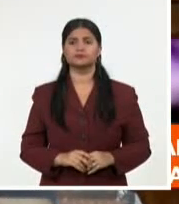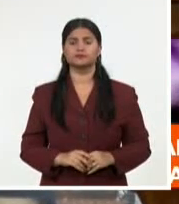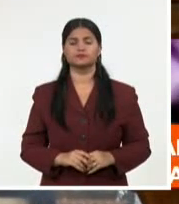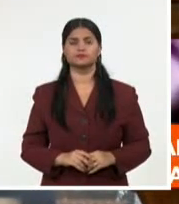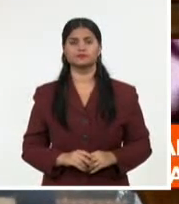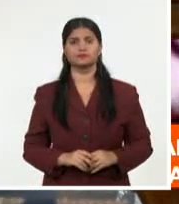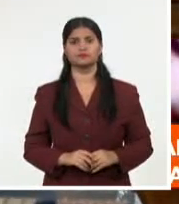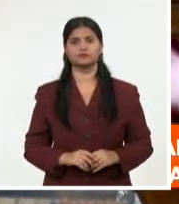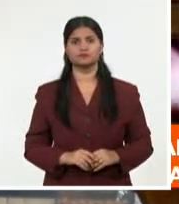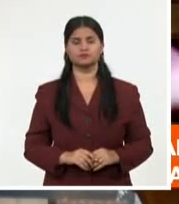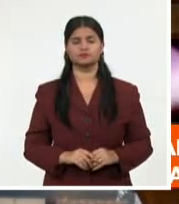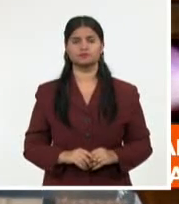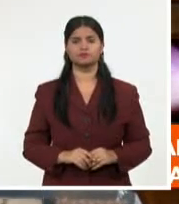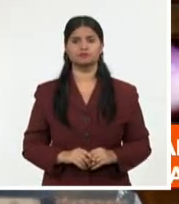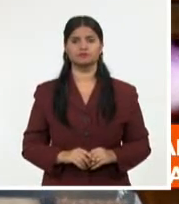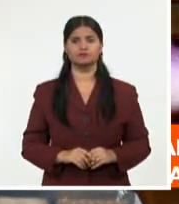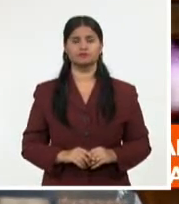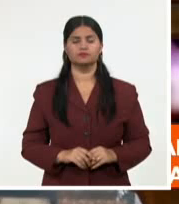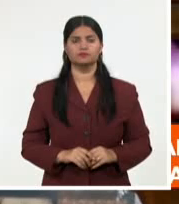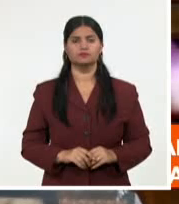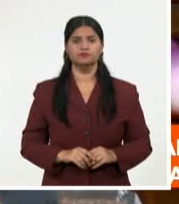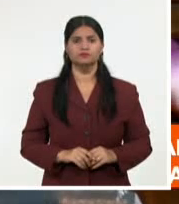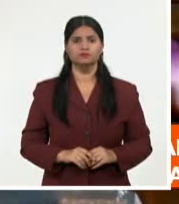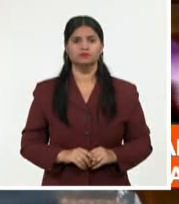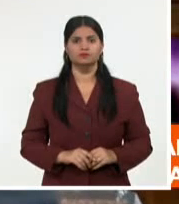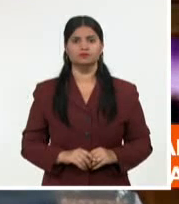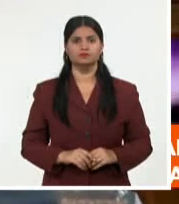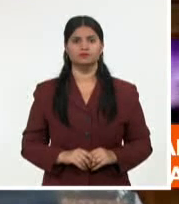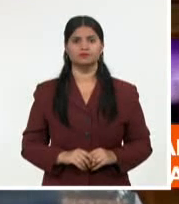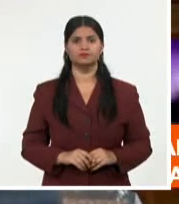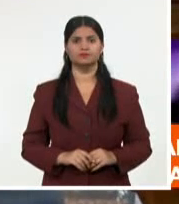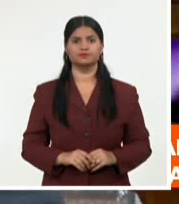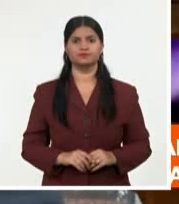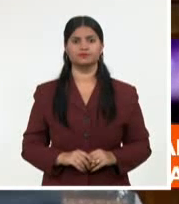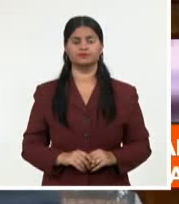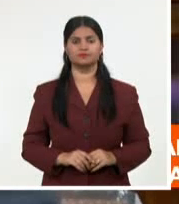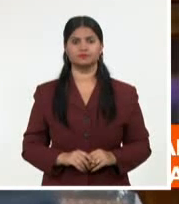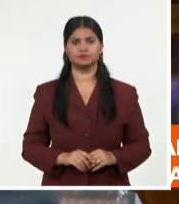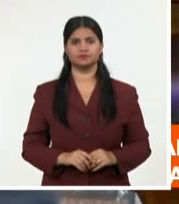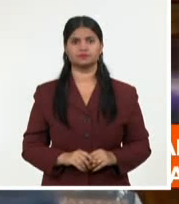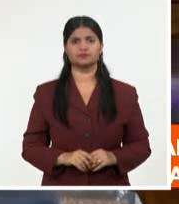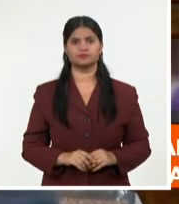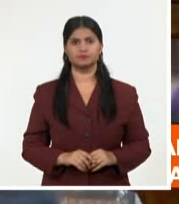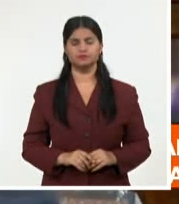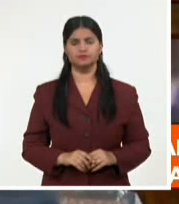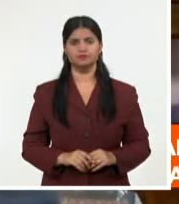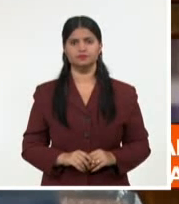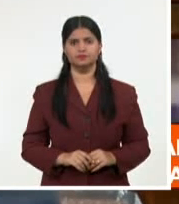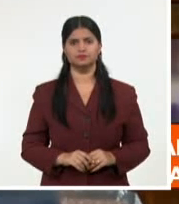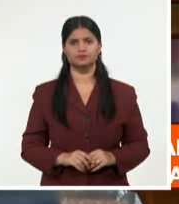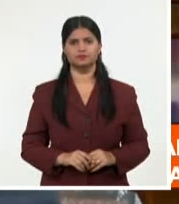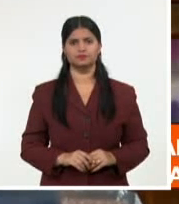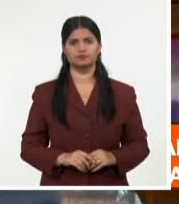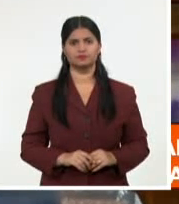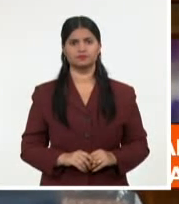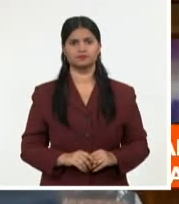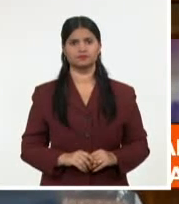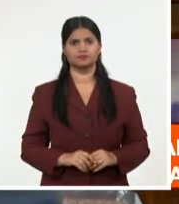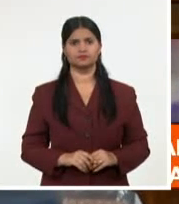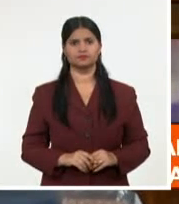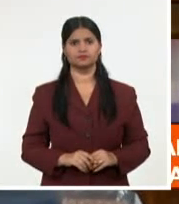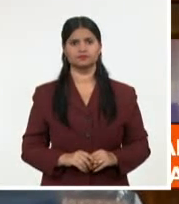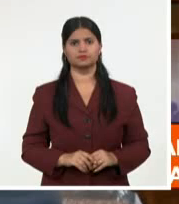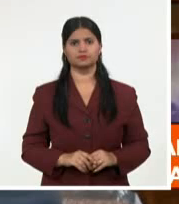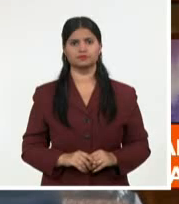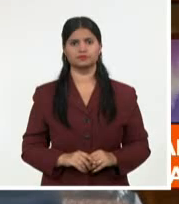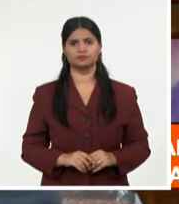this special session right in the same hall in which the people and government of St. Vincent and the Grenadines paid